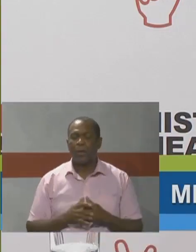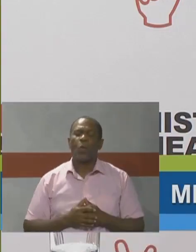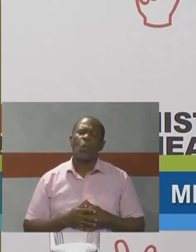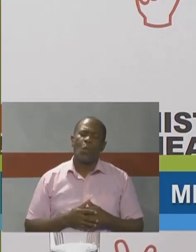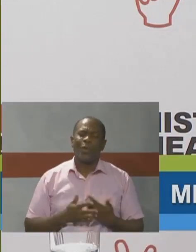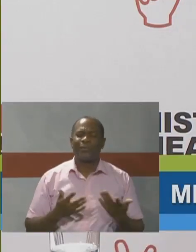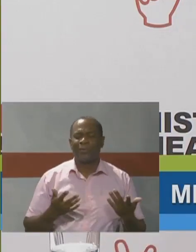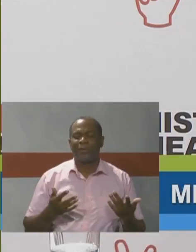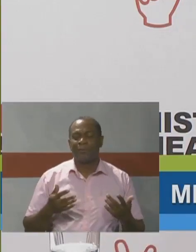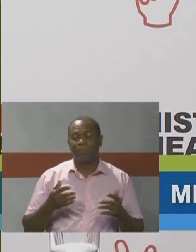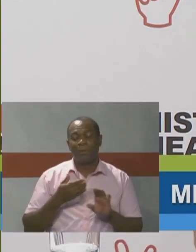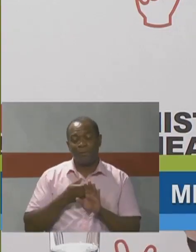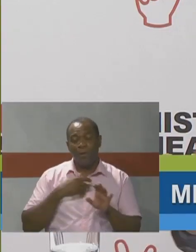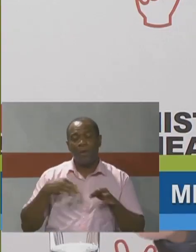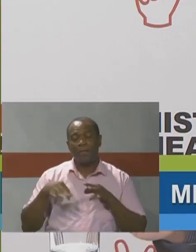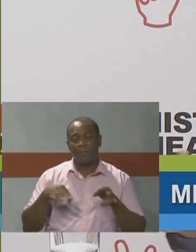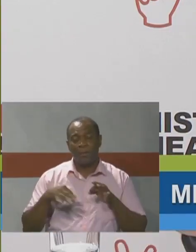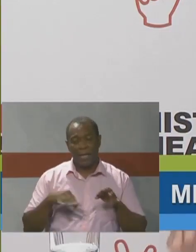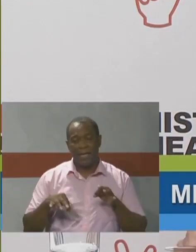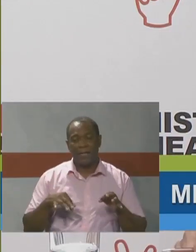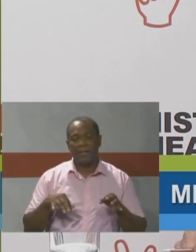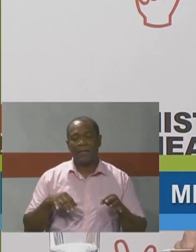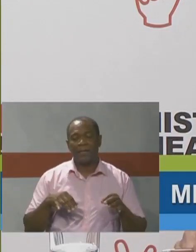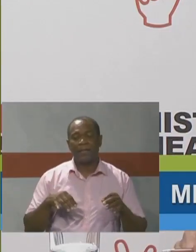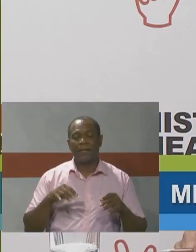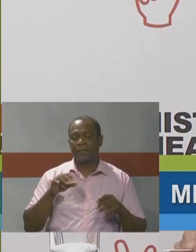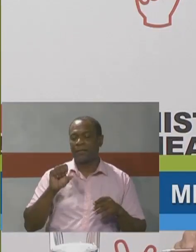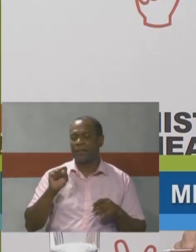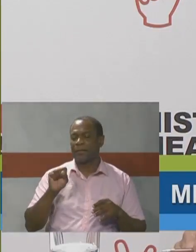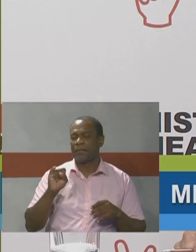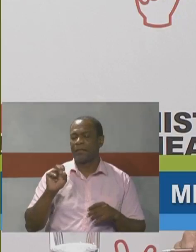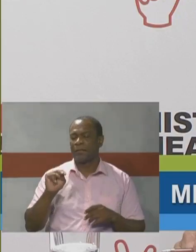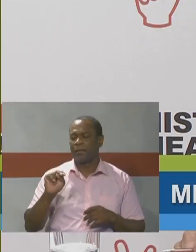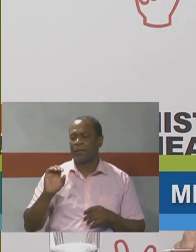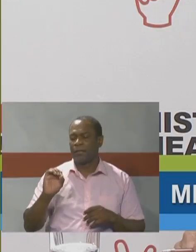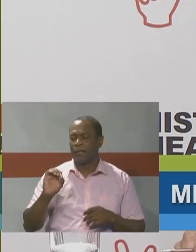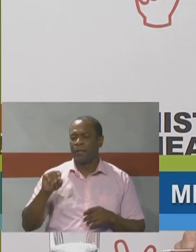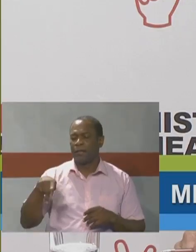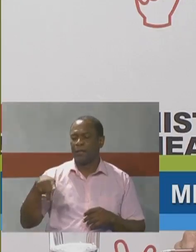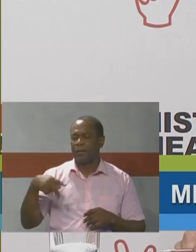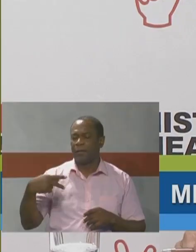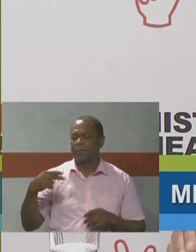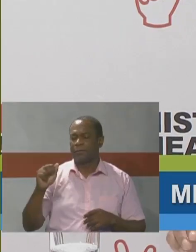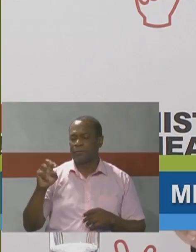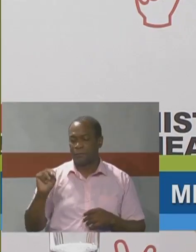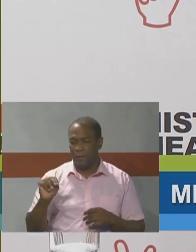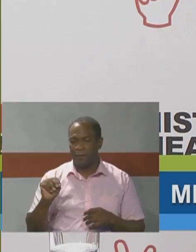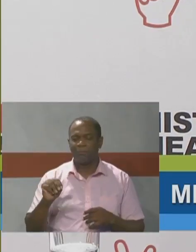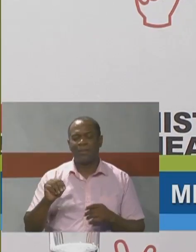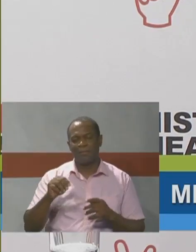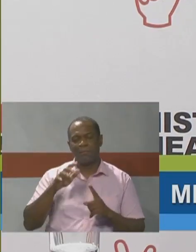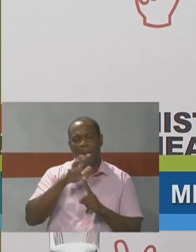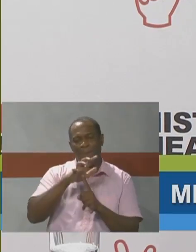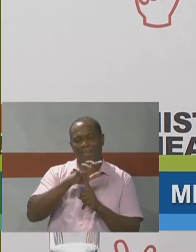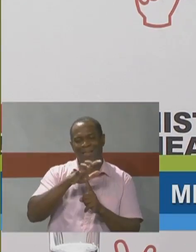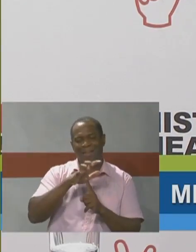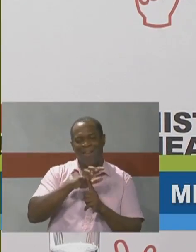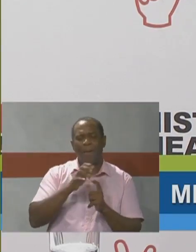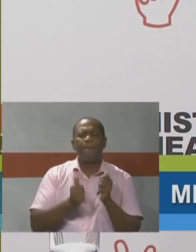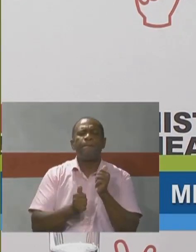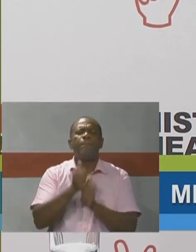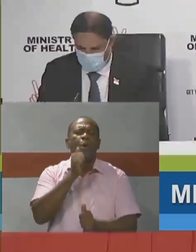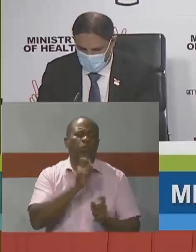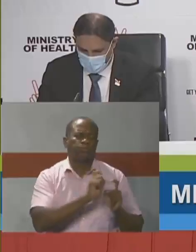vaccine in Trinidad and Tobago, followed by the other brands. Yeah, we can get the exact numbers. Yeah. Right. Thank you very